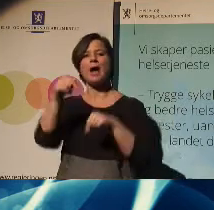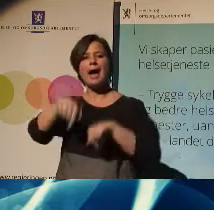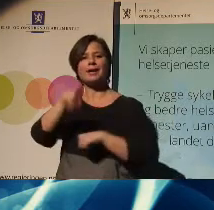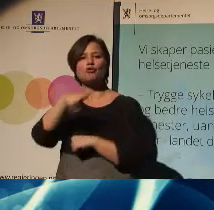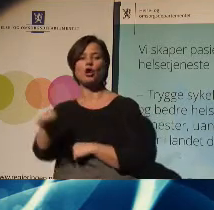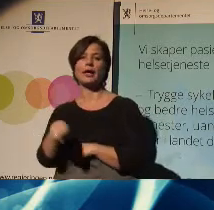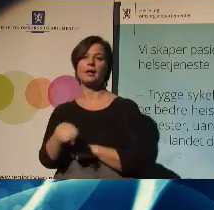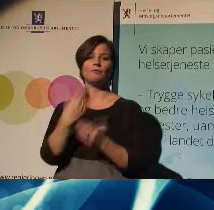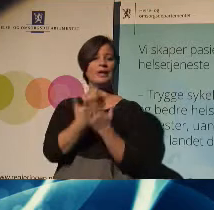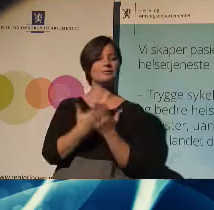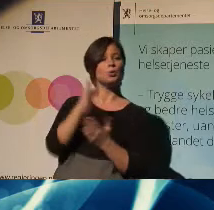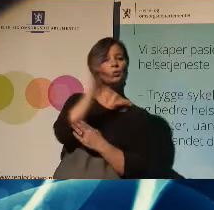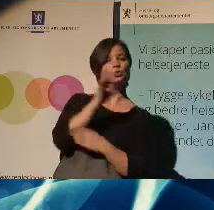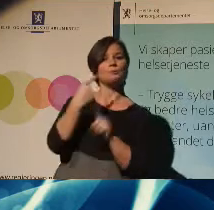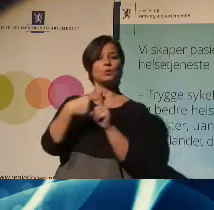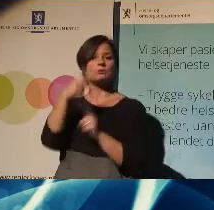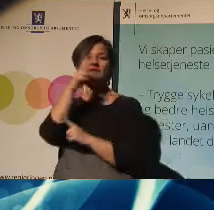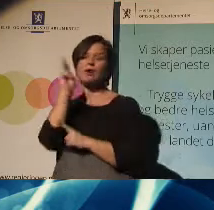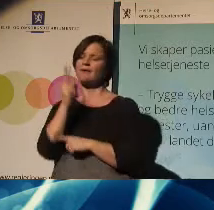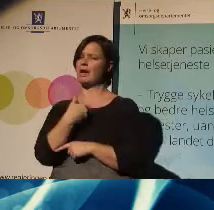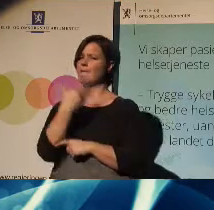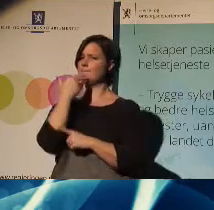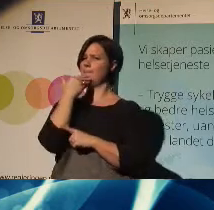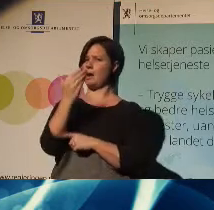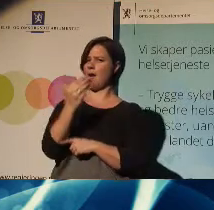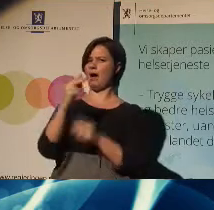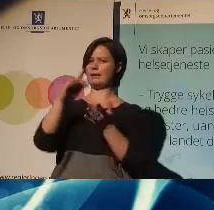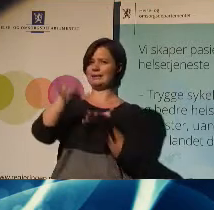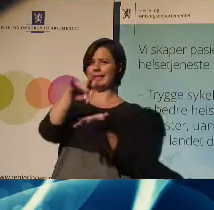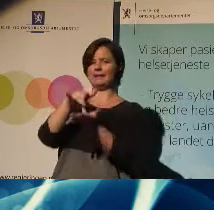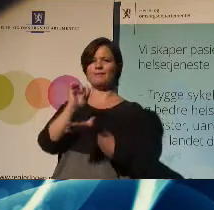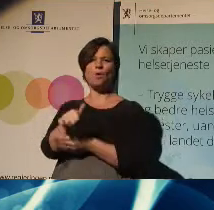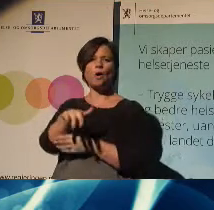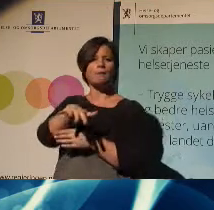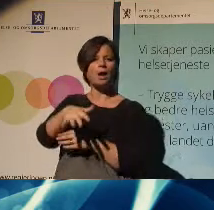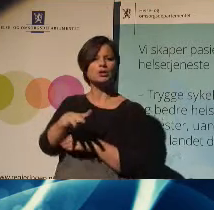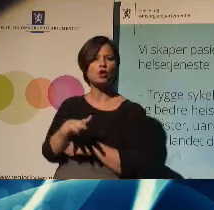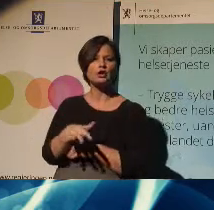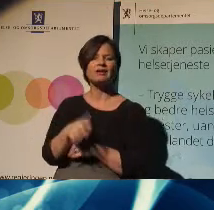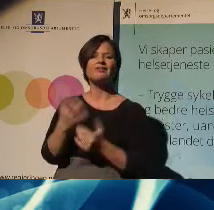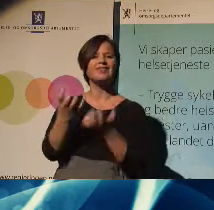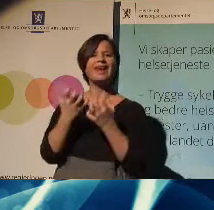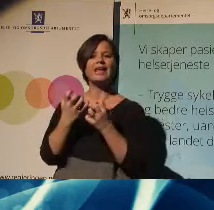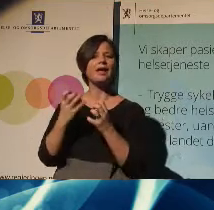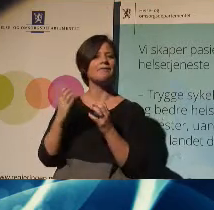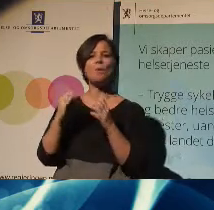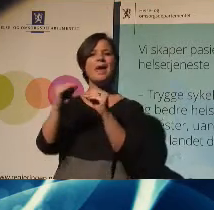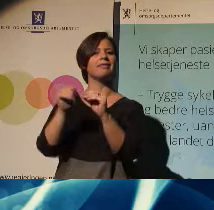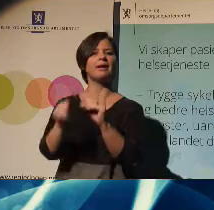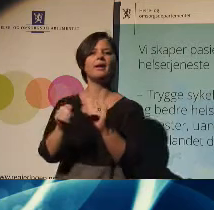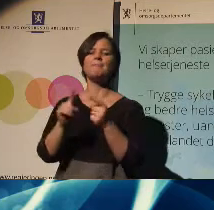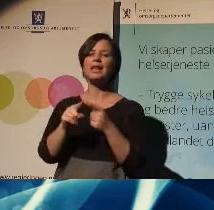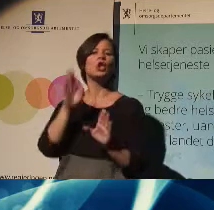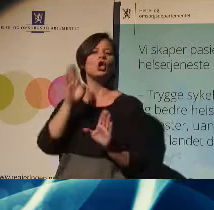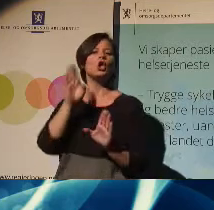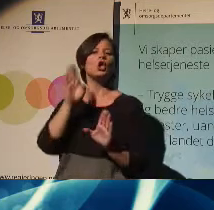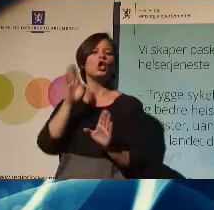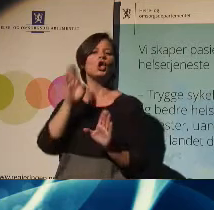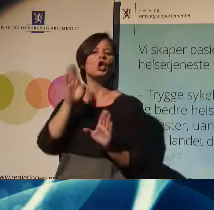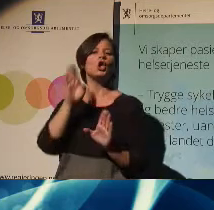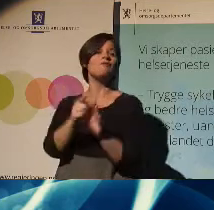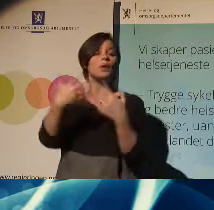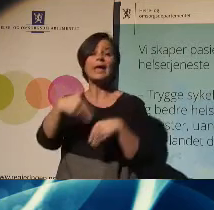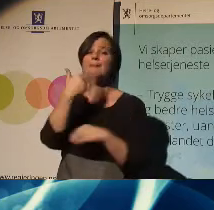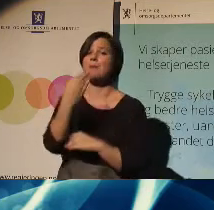have excellent centers for Parkinson's. There's no need to improve that. We need to listen what is good. We need to listen what could